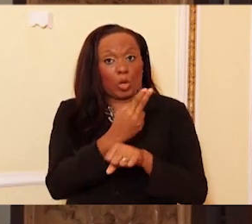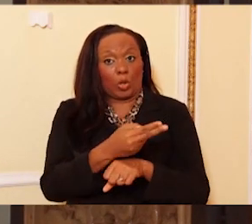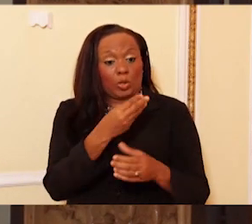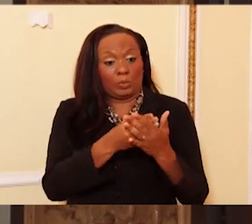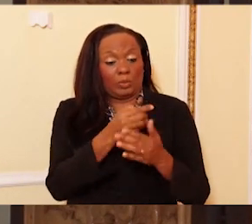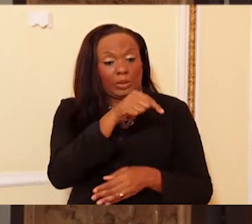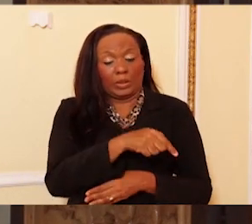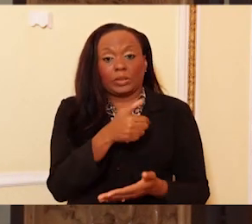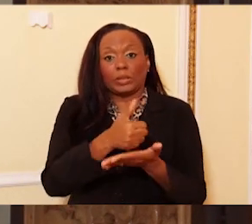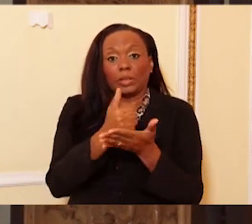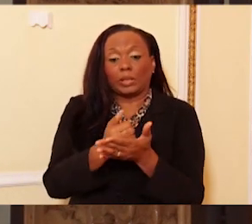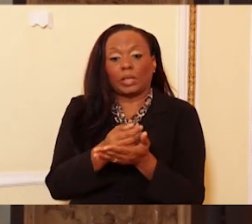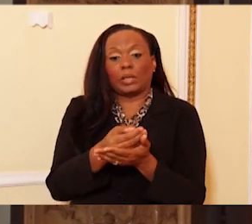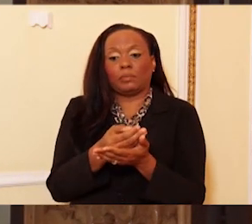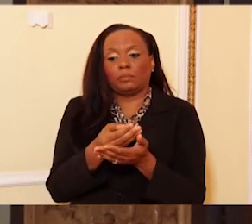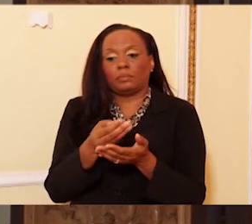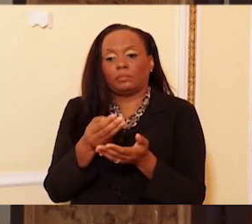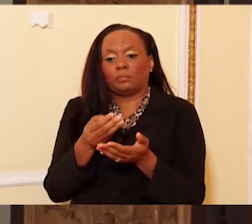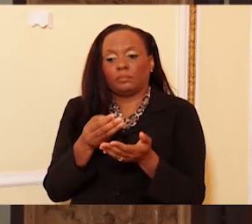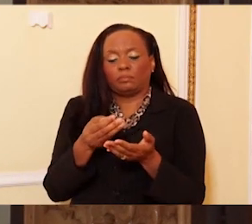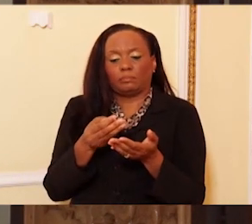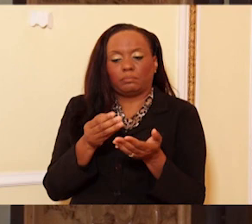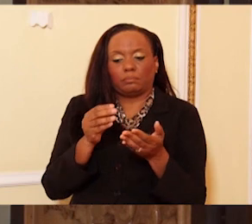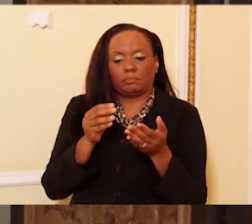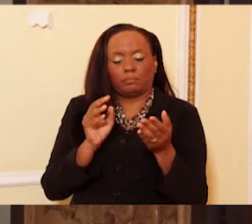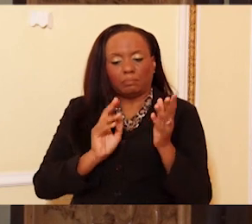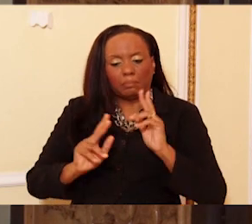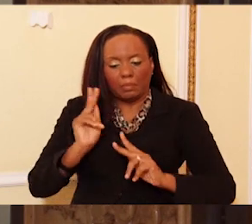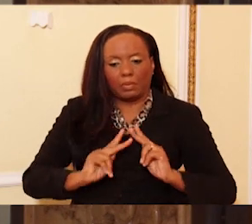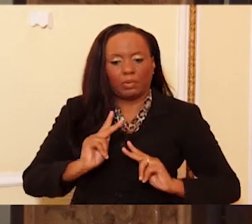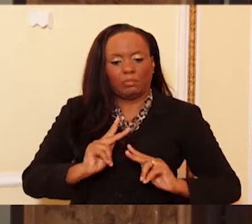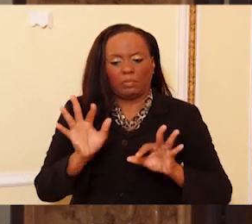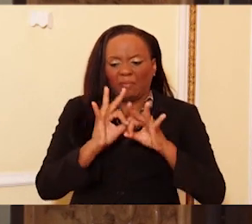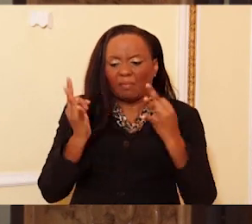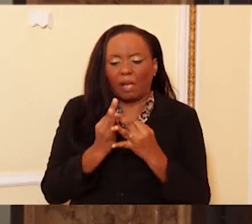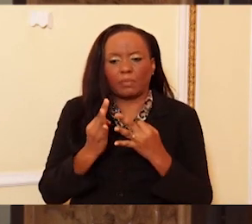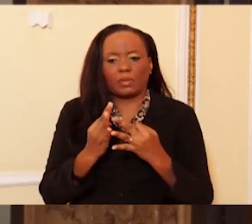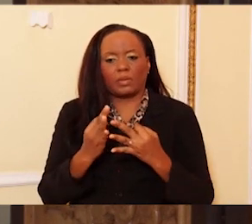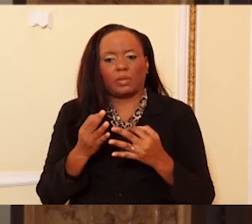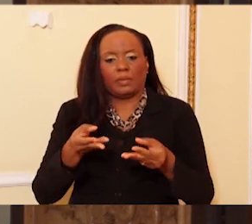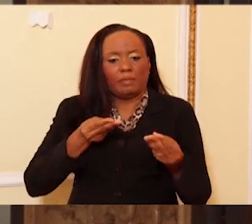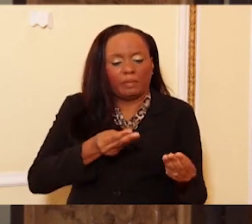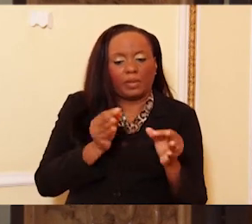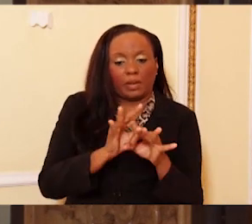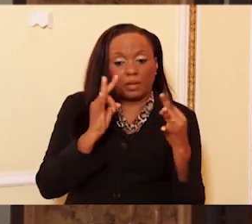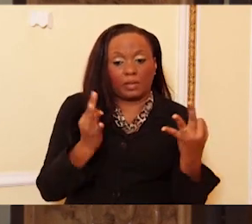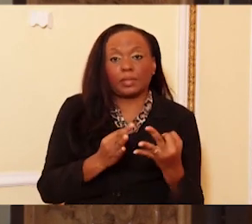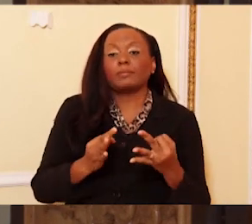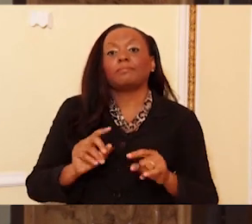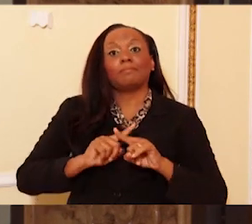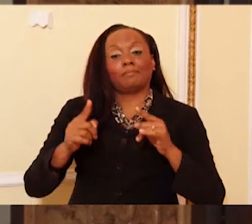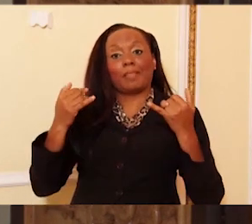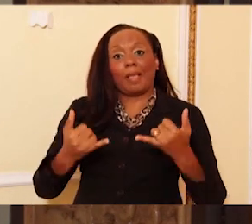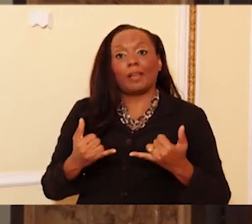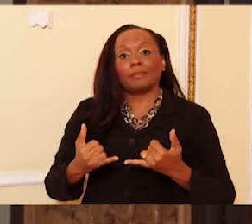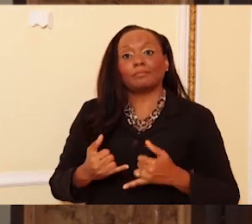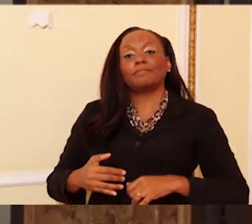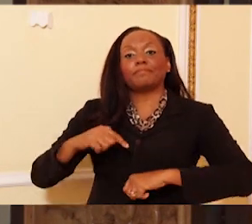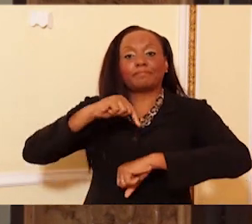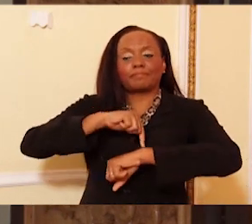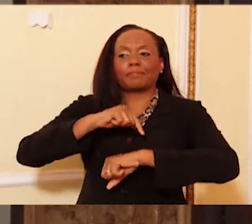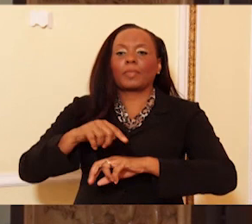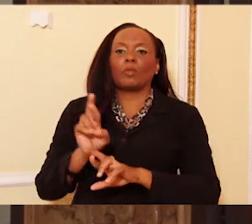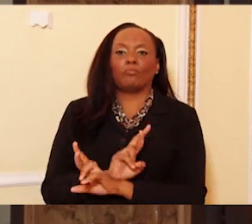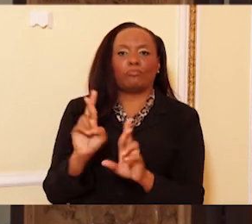help, feed and support as many families as possible. Well, we at the Trust believe that this time had